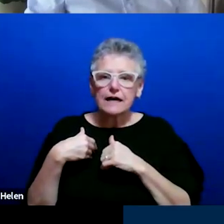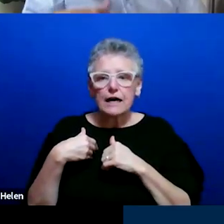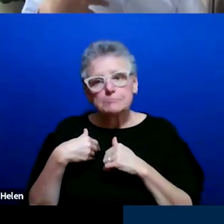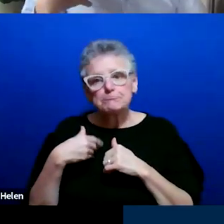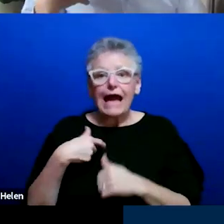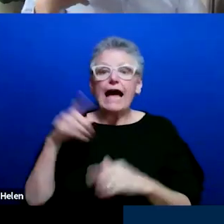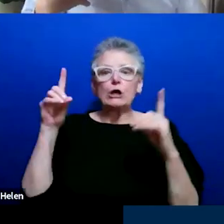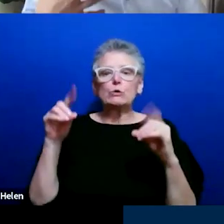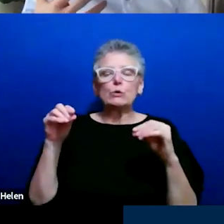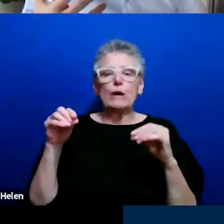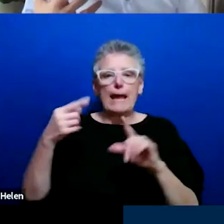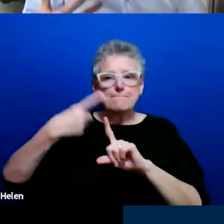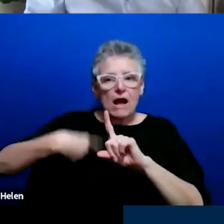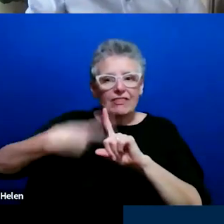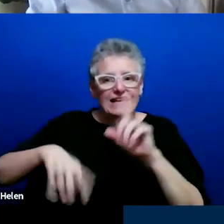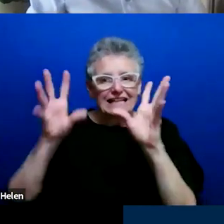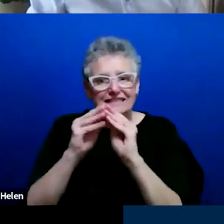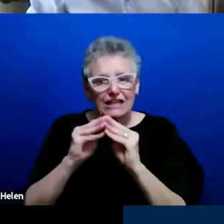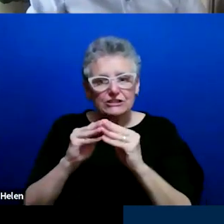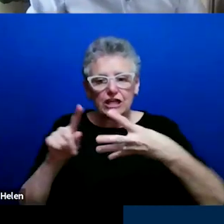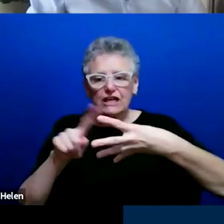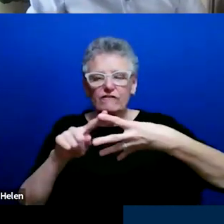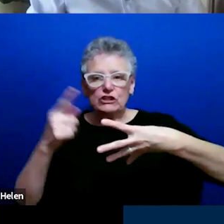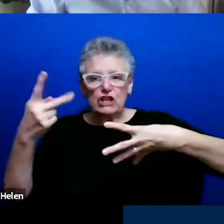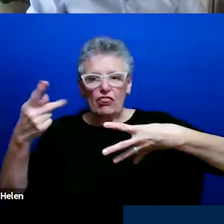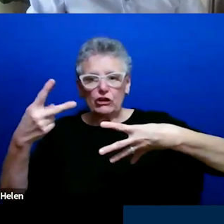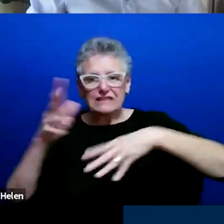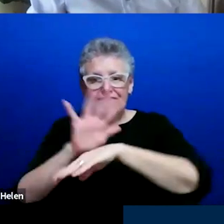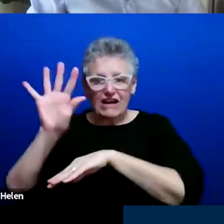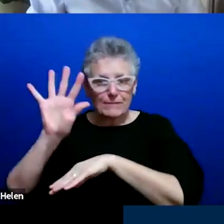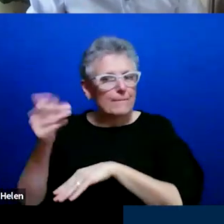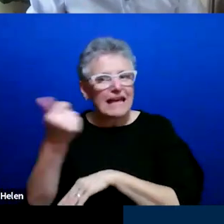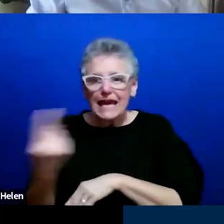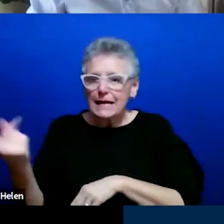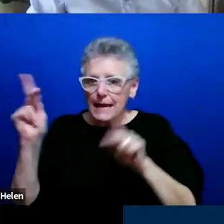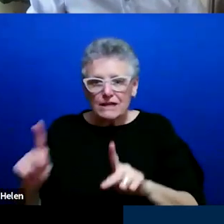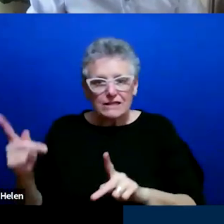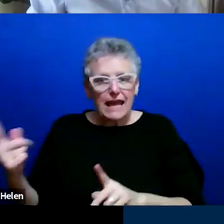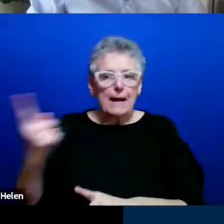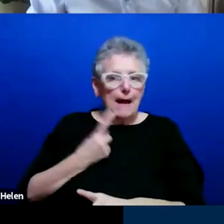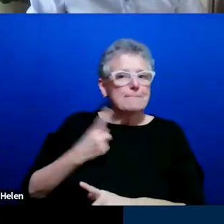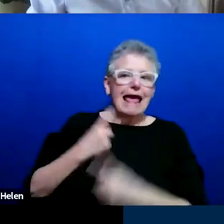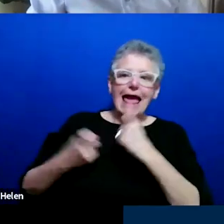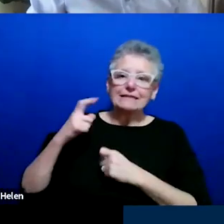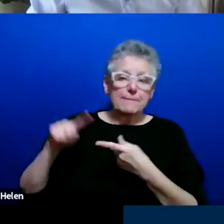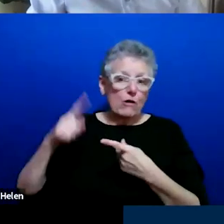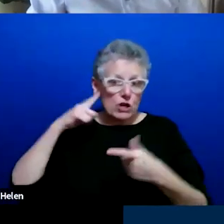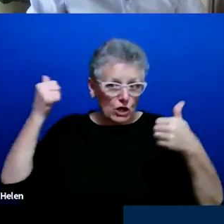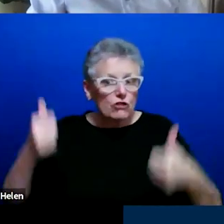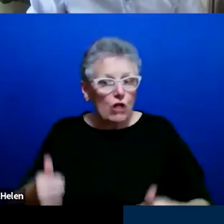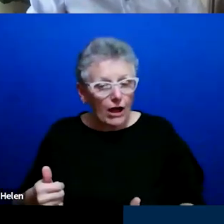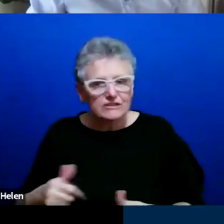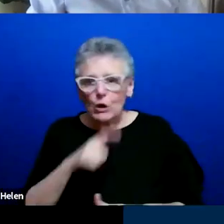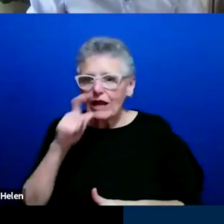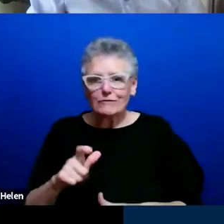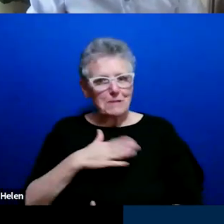I do a monthly session on the first Thursdays, 5 p.m. Anyone, anywhere can come and ask questions about hearing loss. They don't